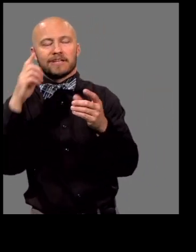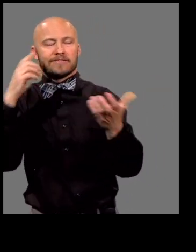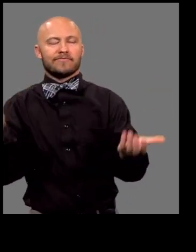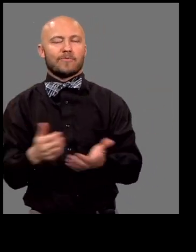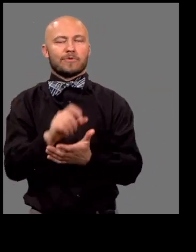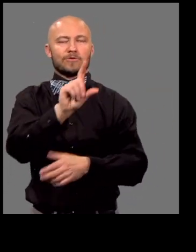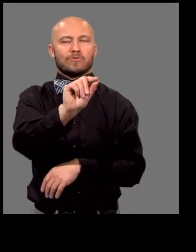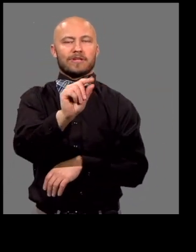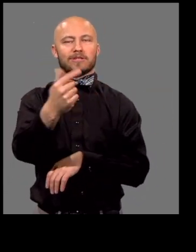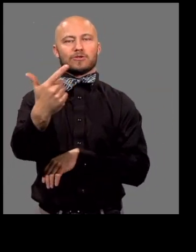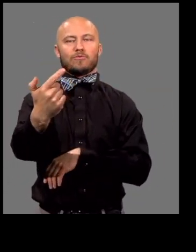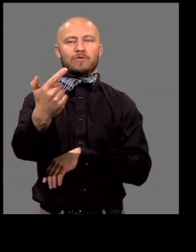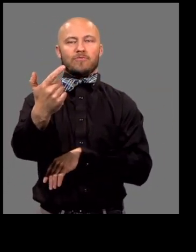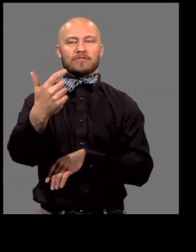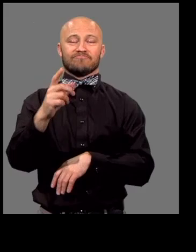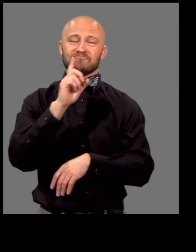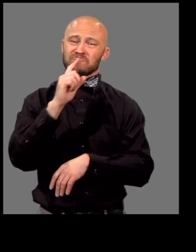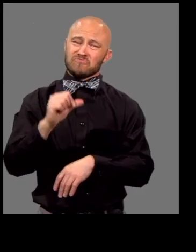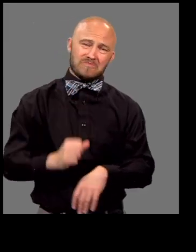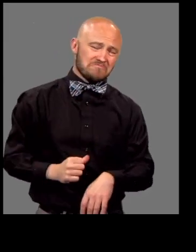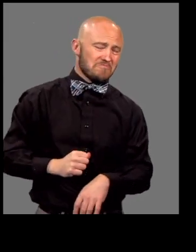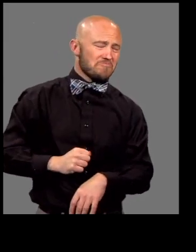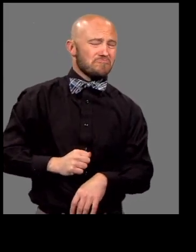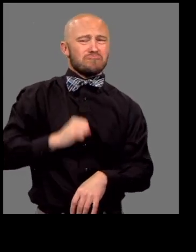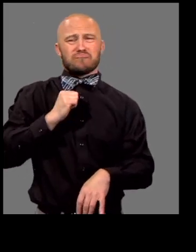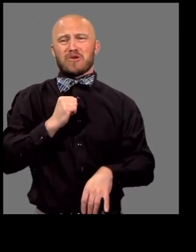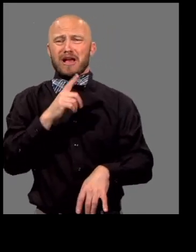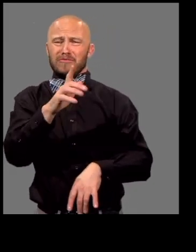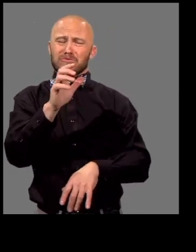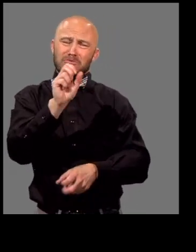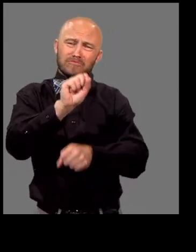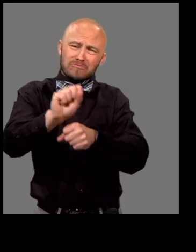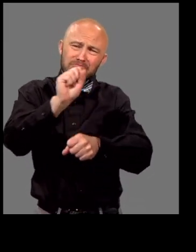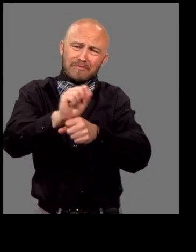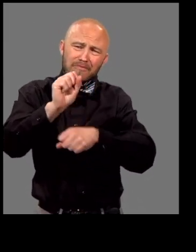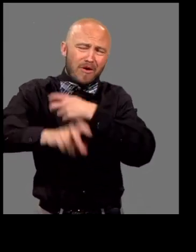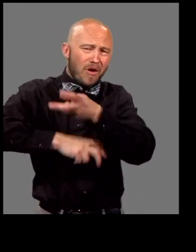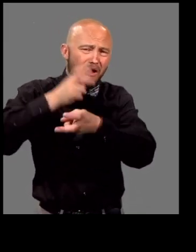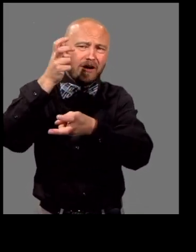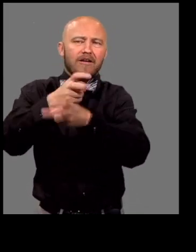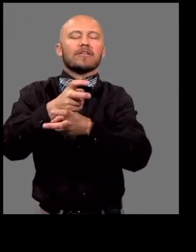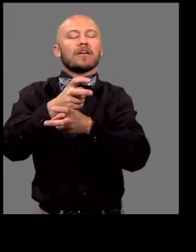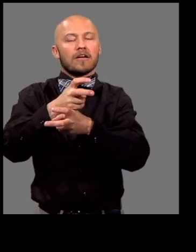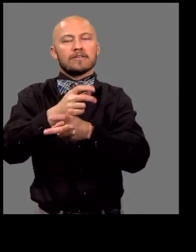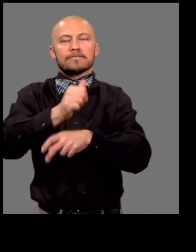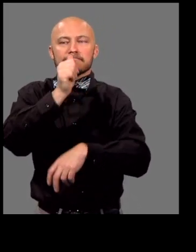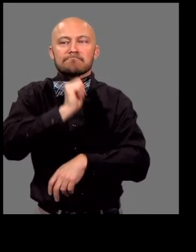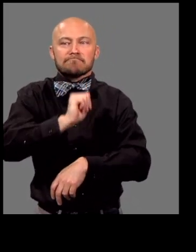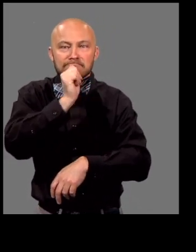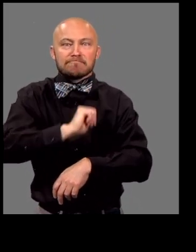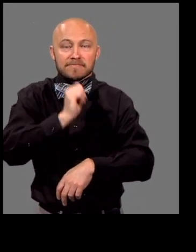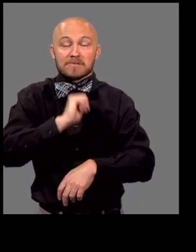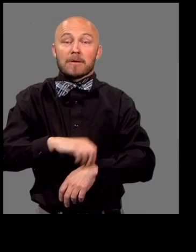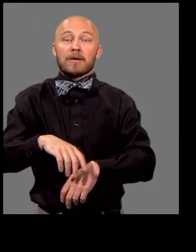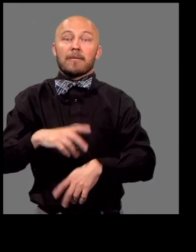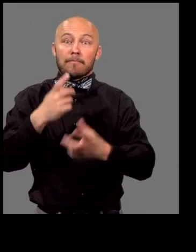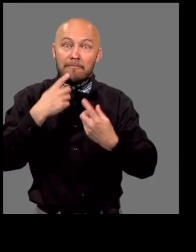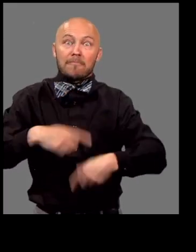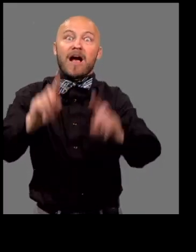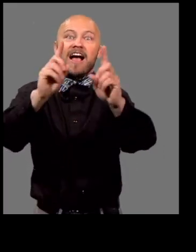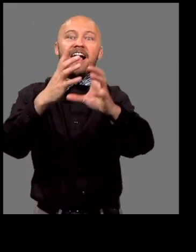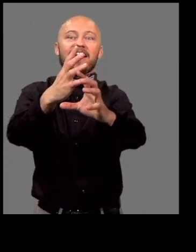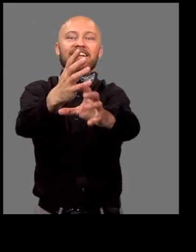graduates of 2021. We are very proud of all of your hard work and perseverance in accomplishing